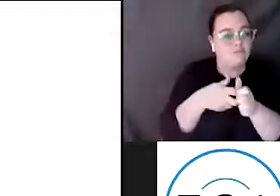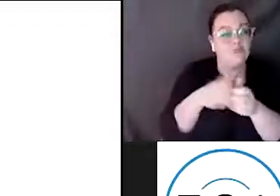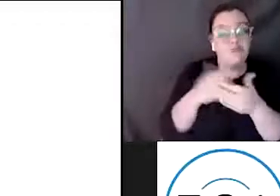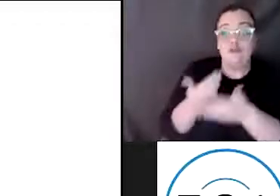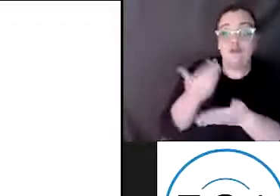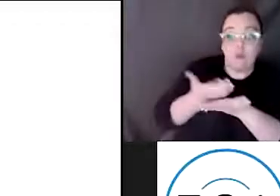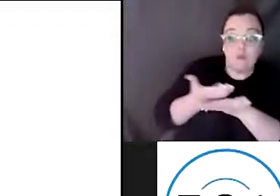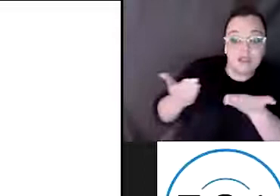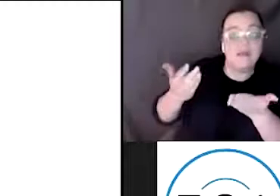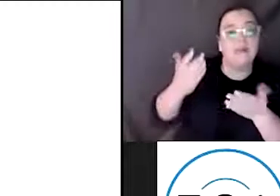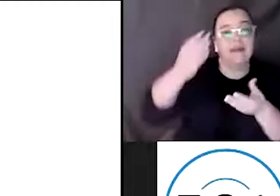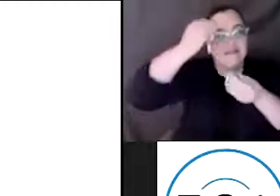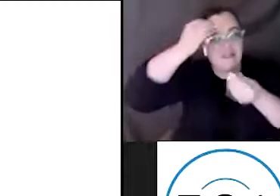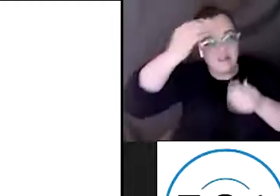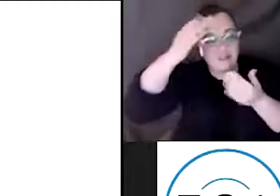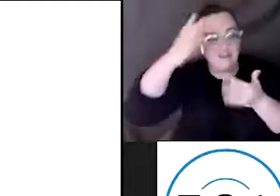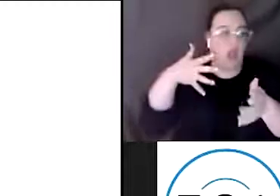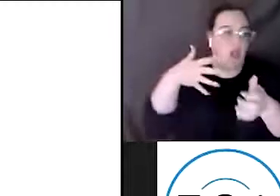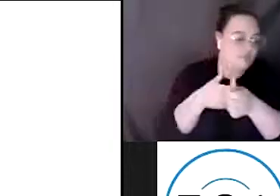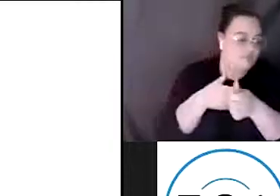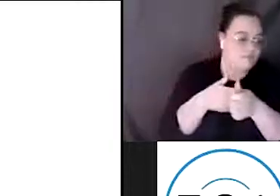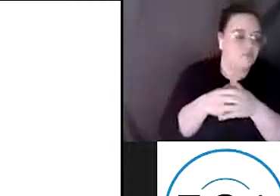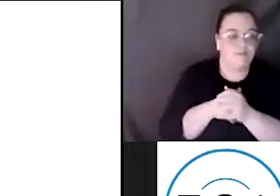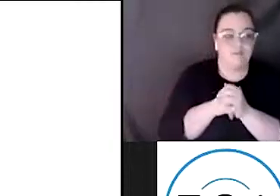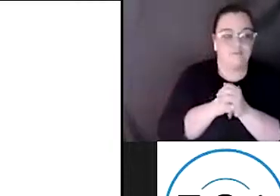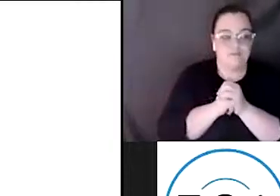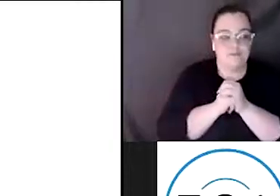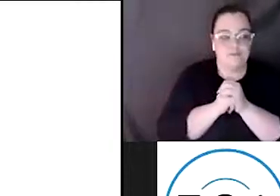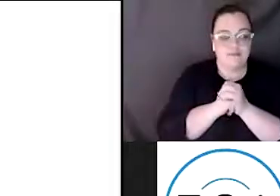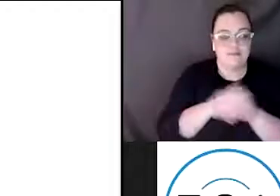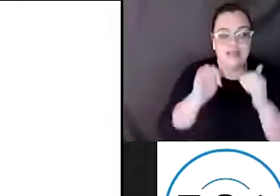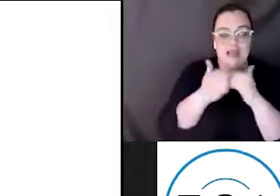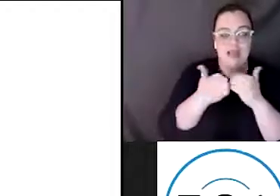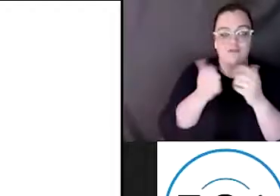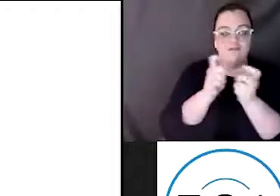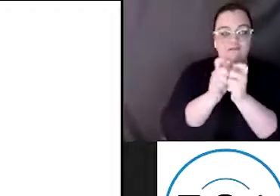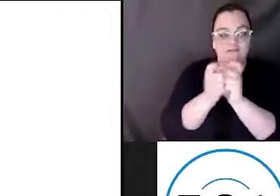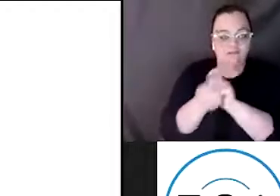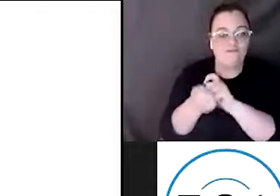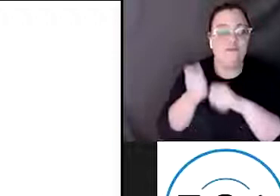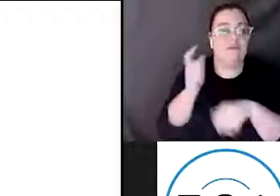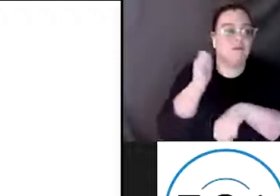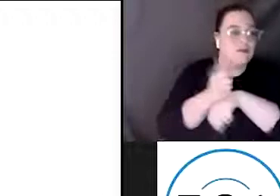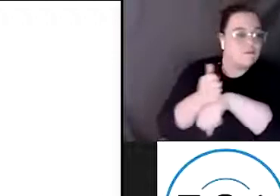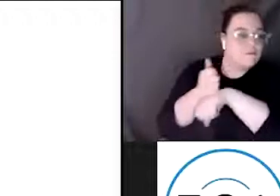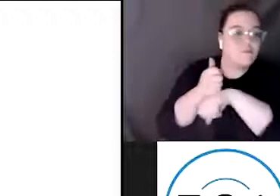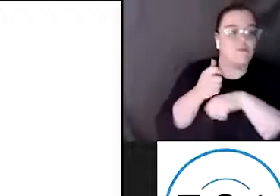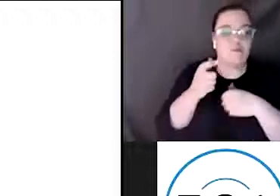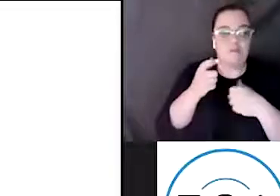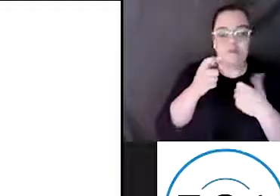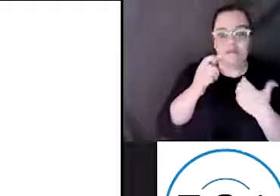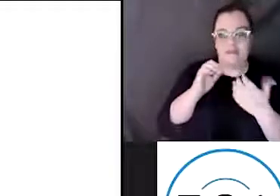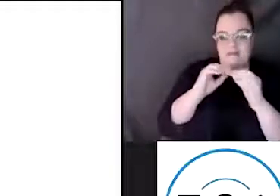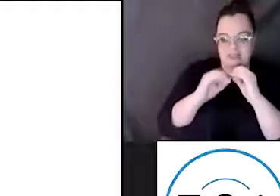and updates about how to retrofit buildings, how to do other things that actually prevent